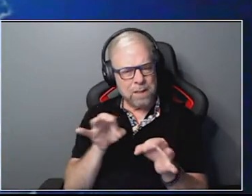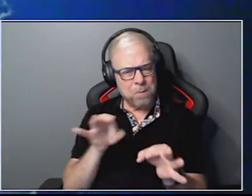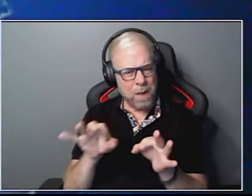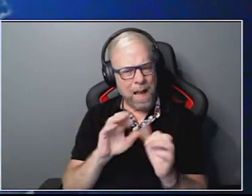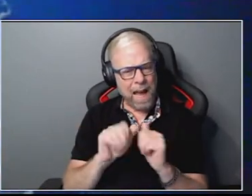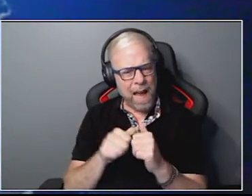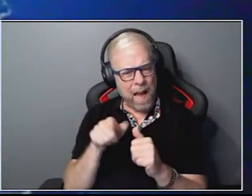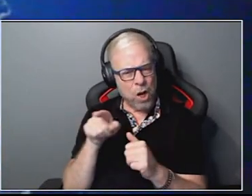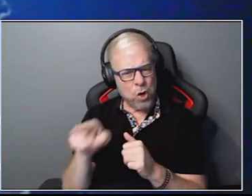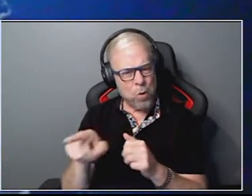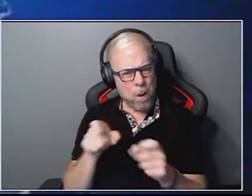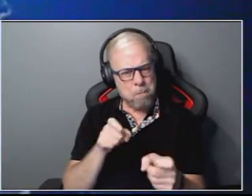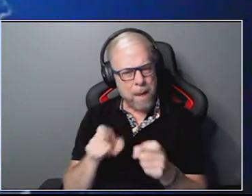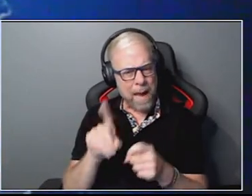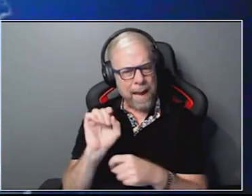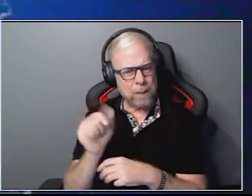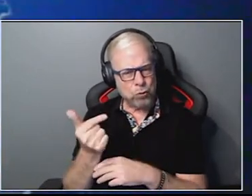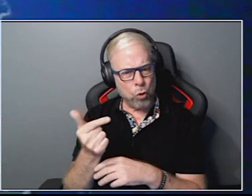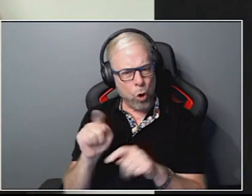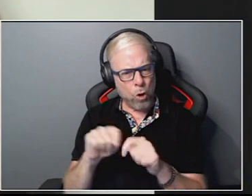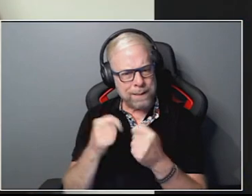the dog teams and the sleds?